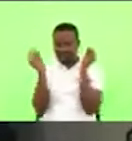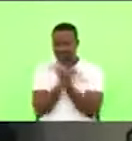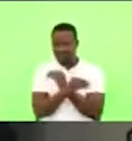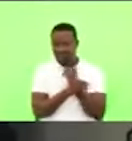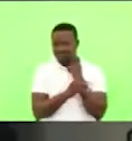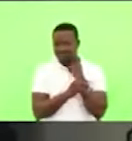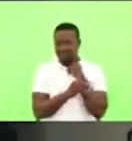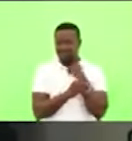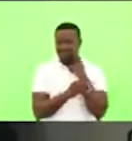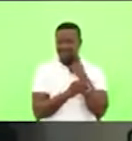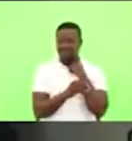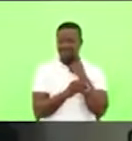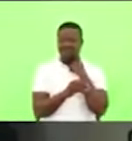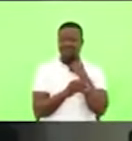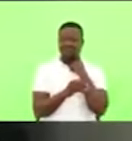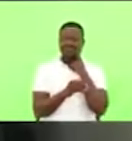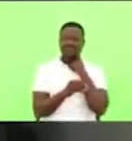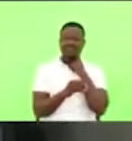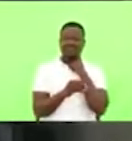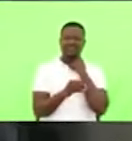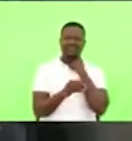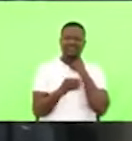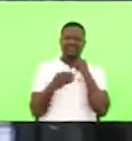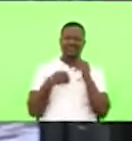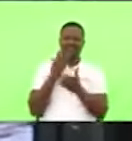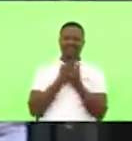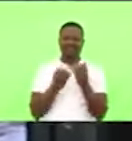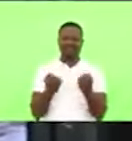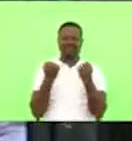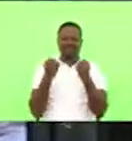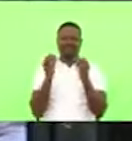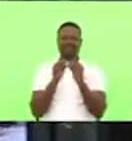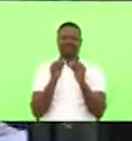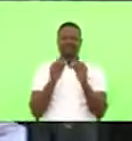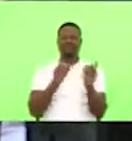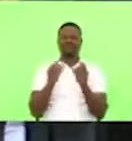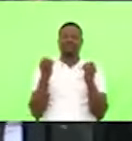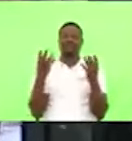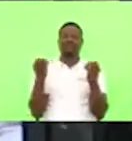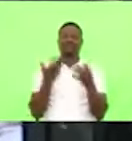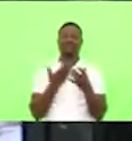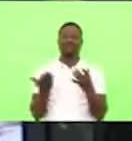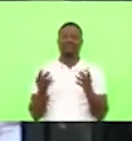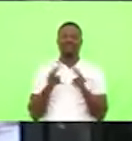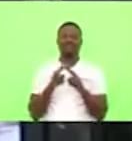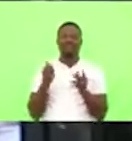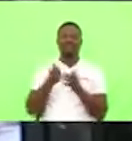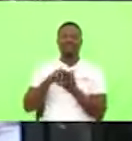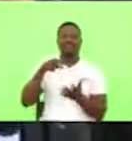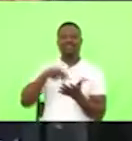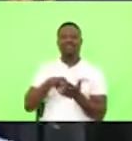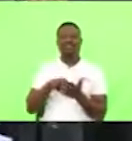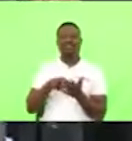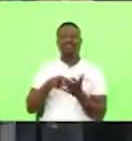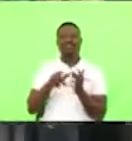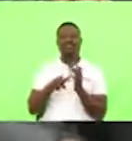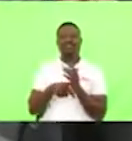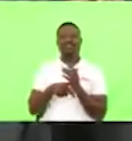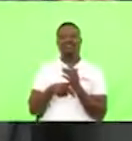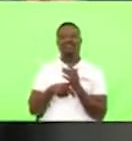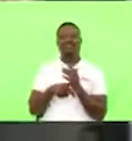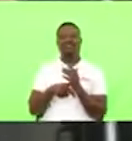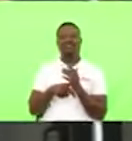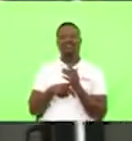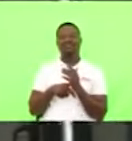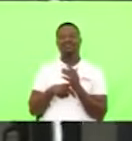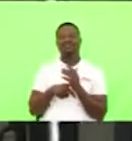they have some unnecessary energy. They can do so many things. So he will stand there, and this woman will have to